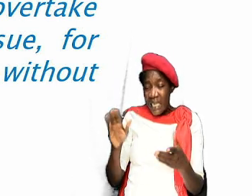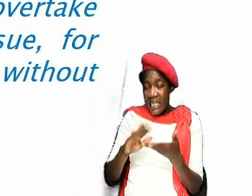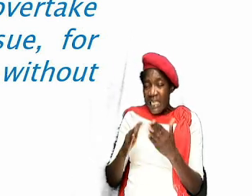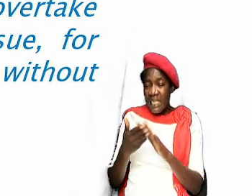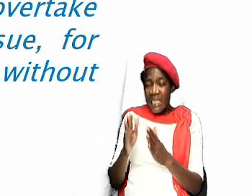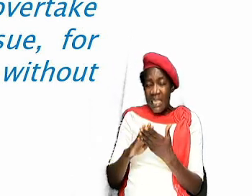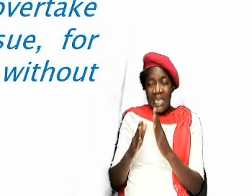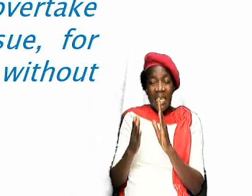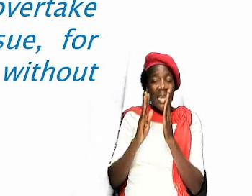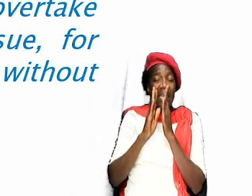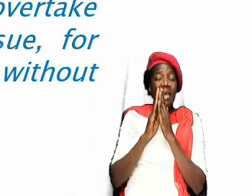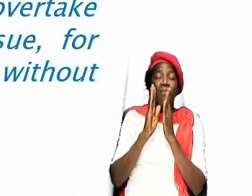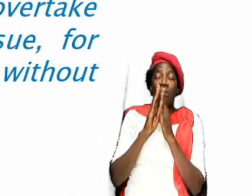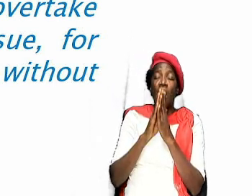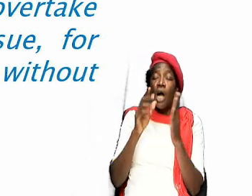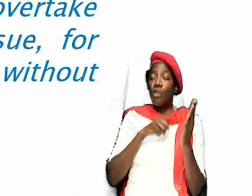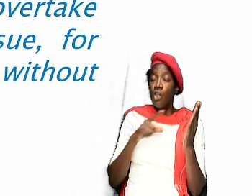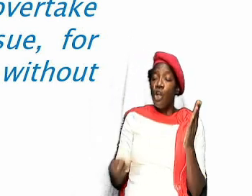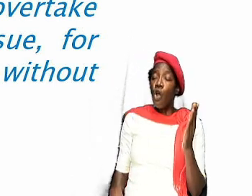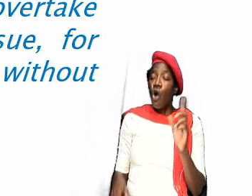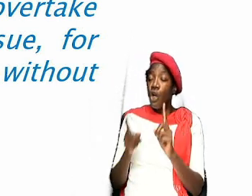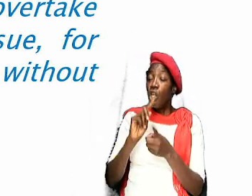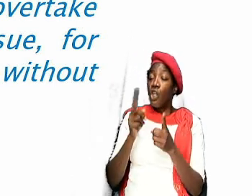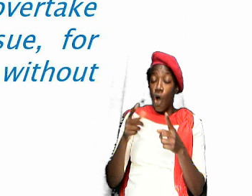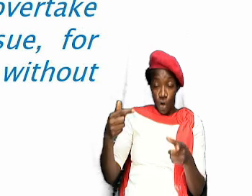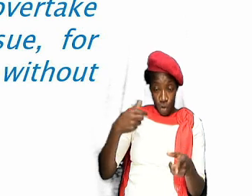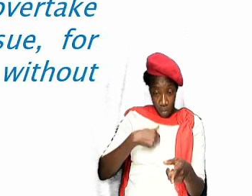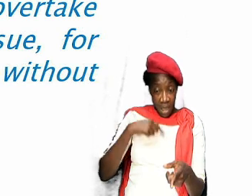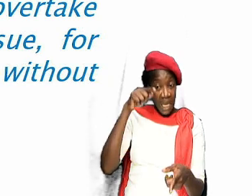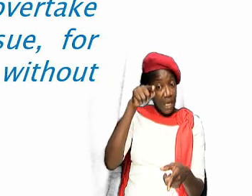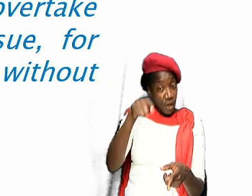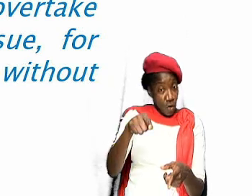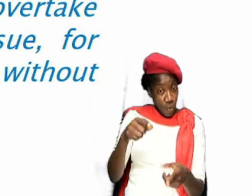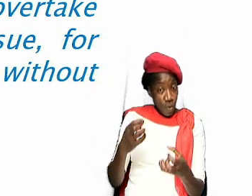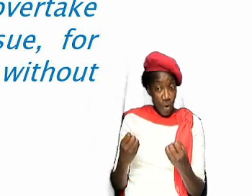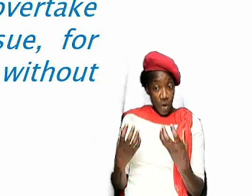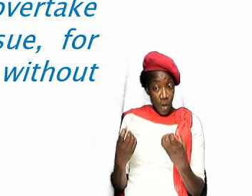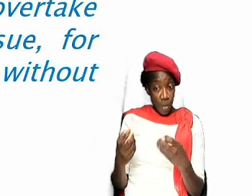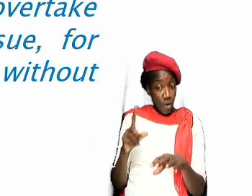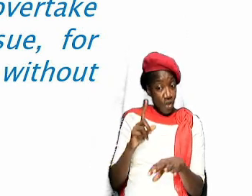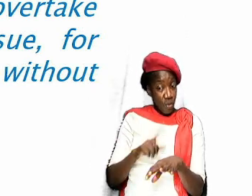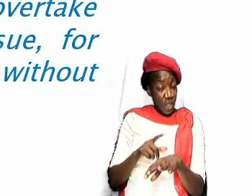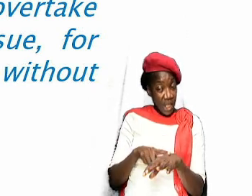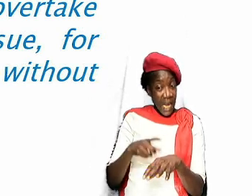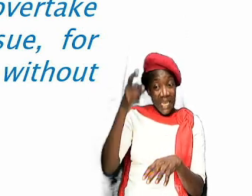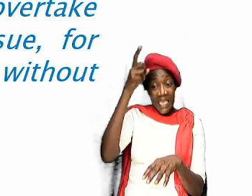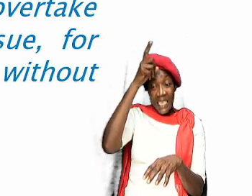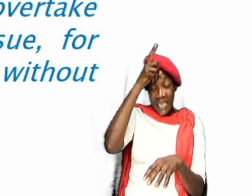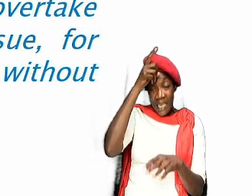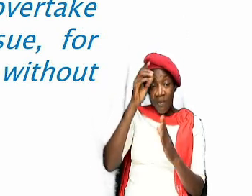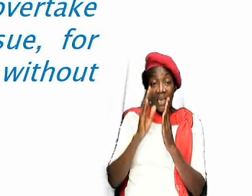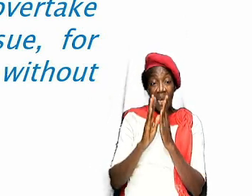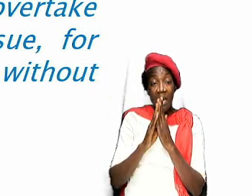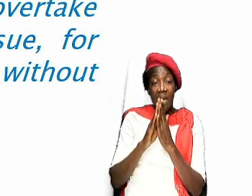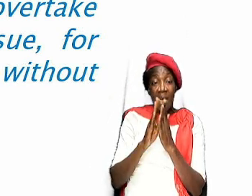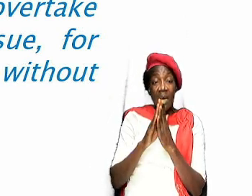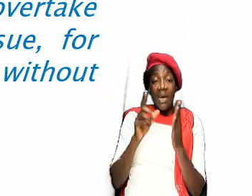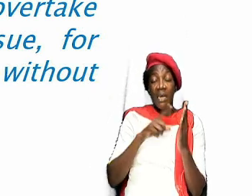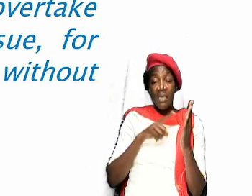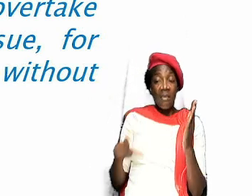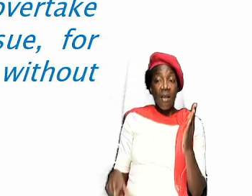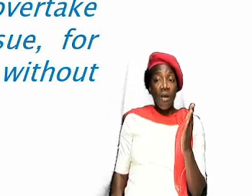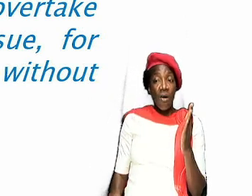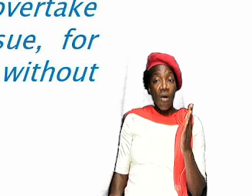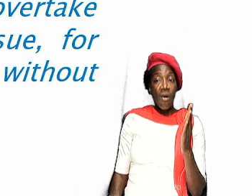should speak to us as individuals. The often time that David inquired of the Lord. Again, in